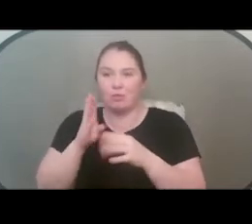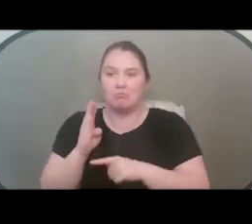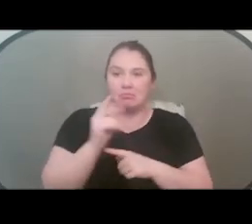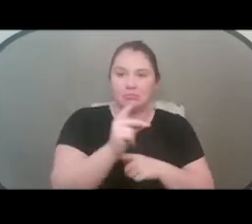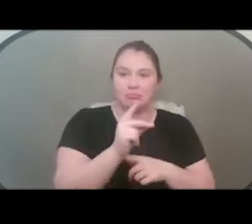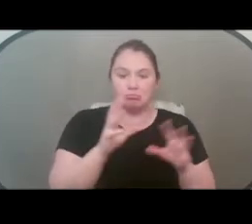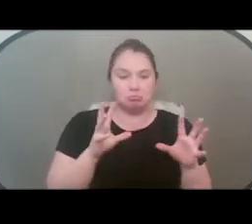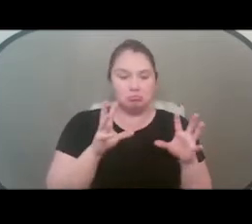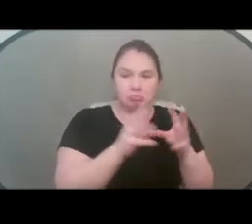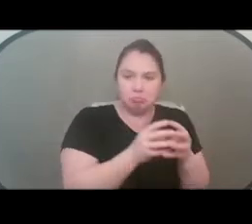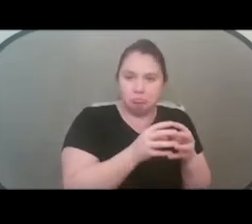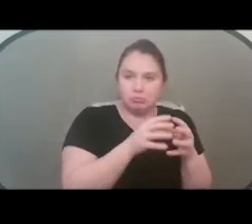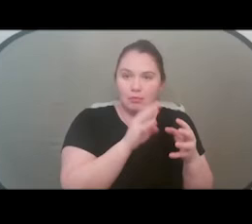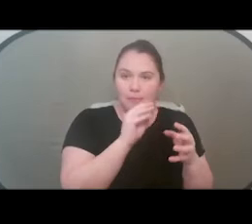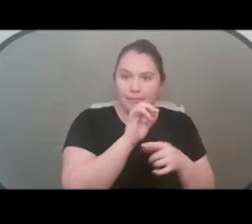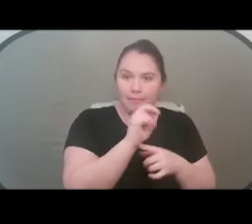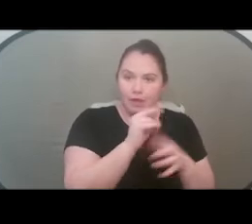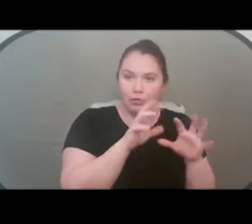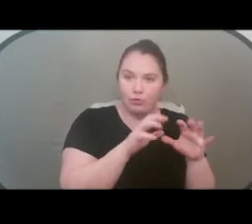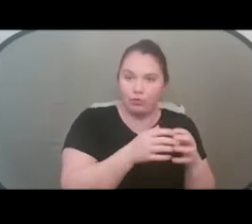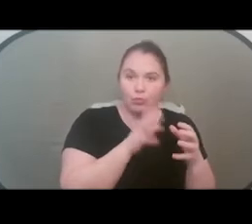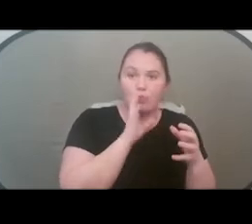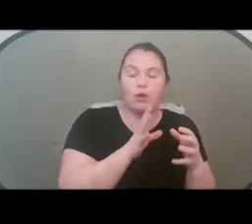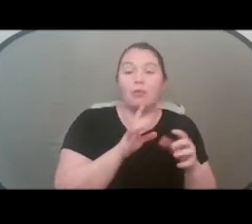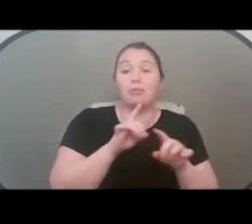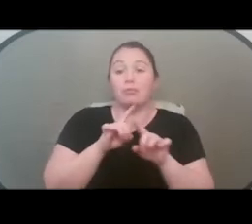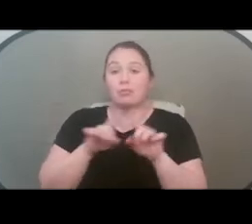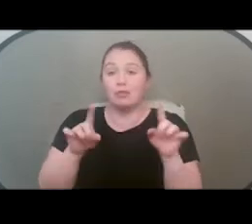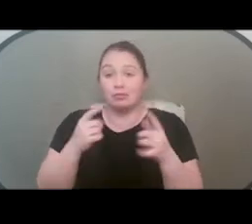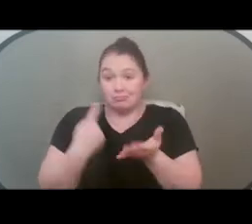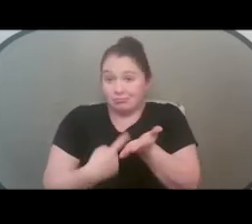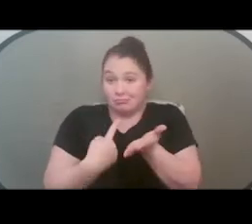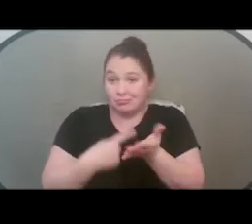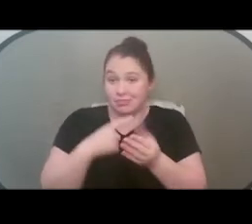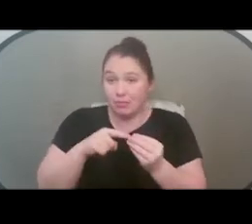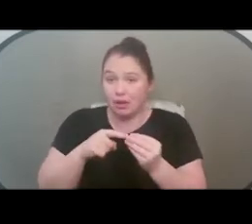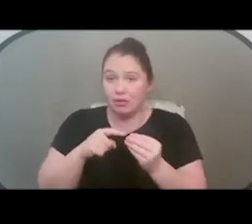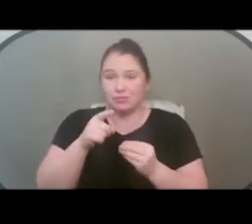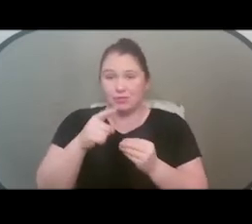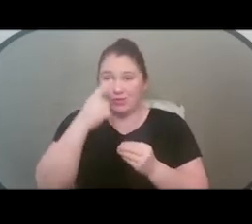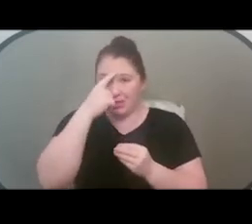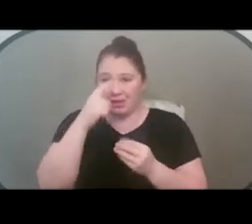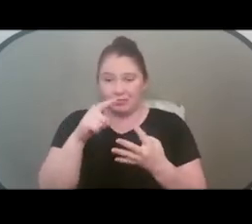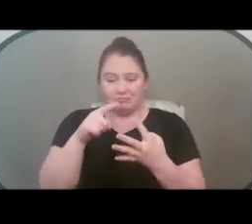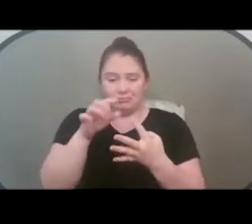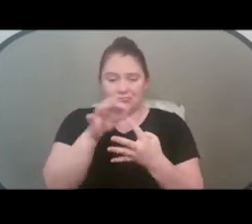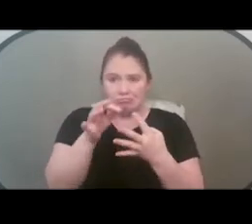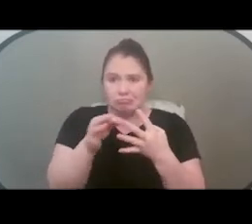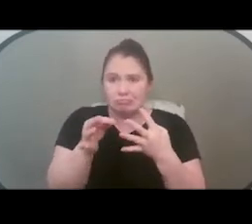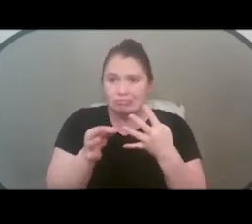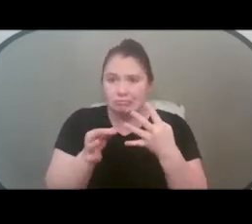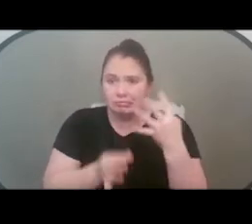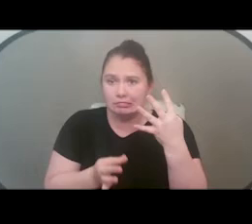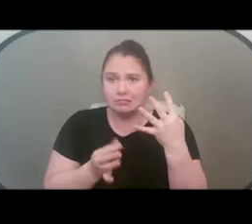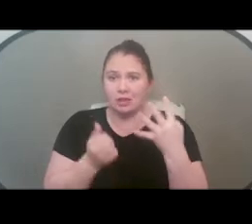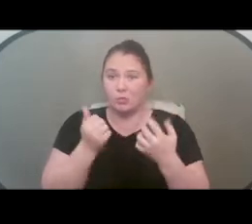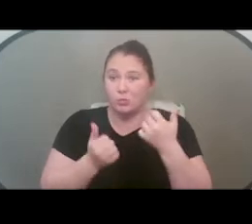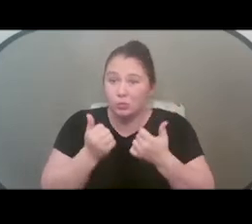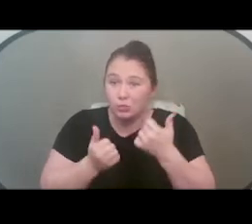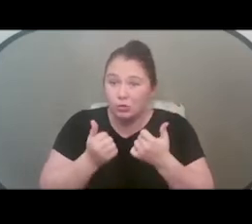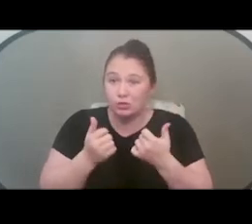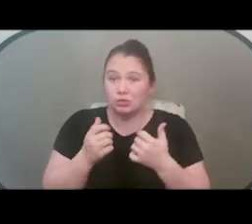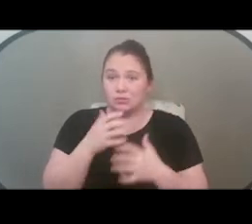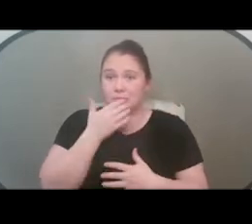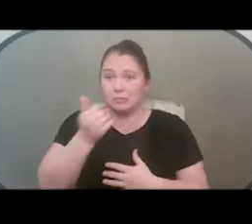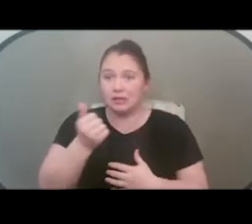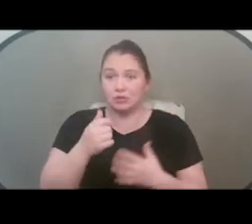poll was simply going to ask, do you have a preferred option? Do you think just addressing the facilities conditions